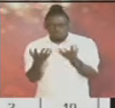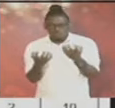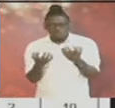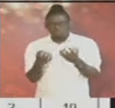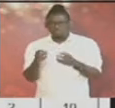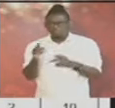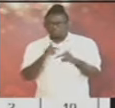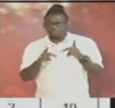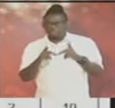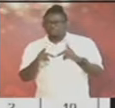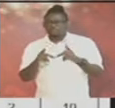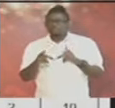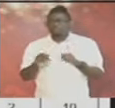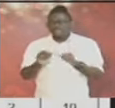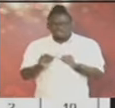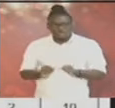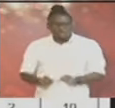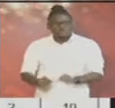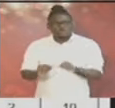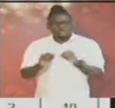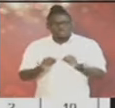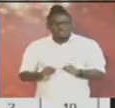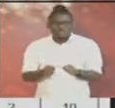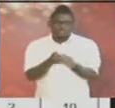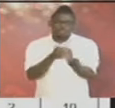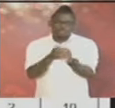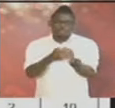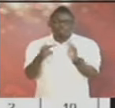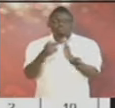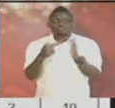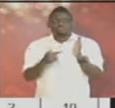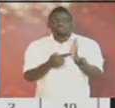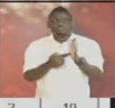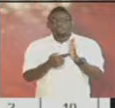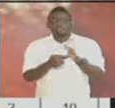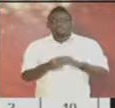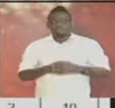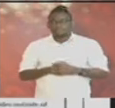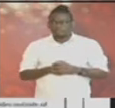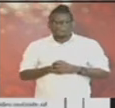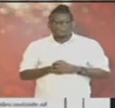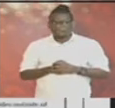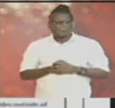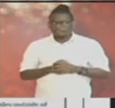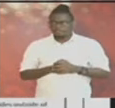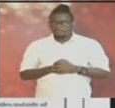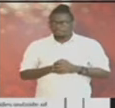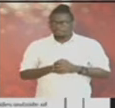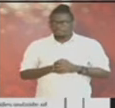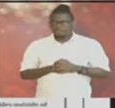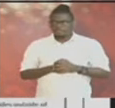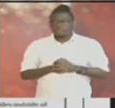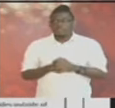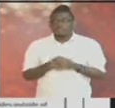doesn't get out of hand. Now, as we go to the other slide, we take a look at the linkages among confirmed COVID-19 cases in